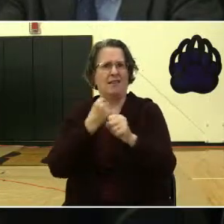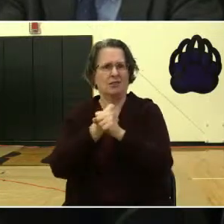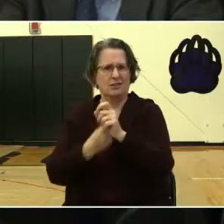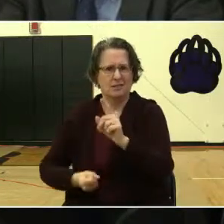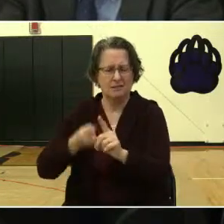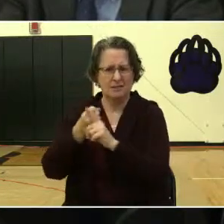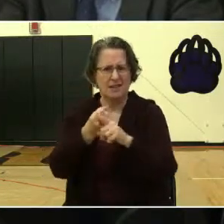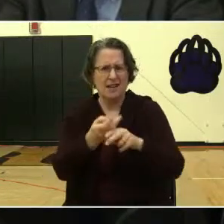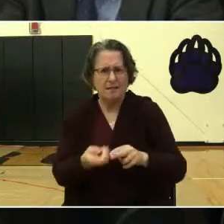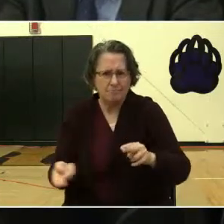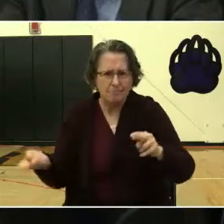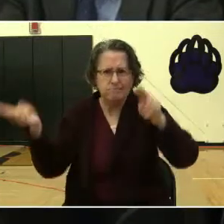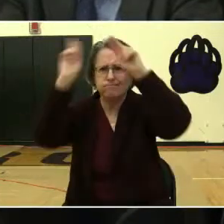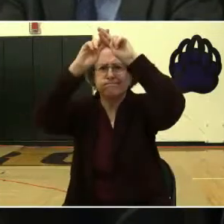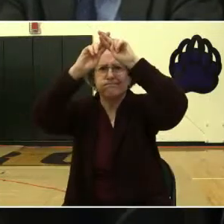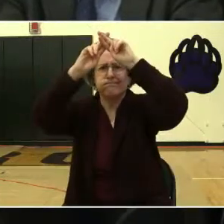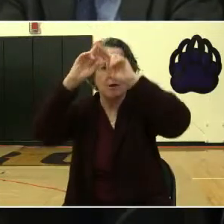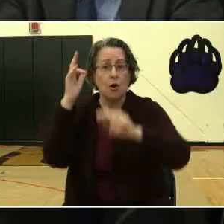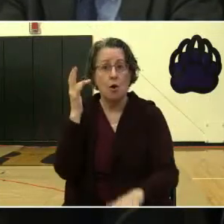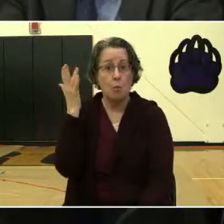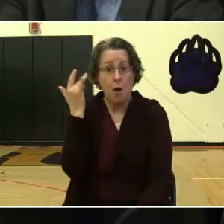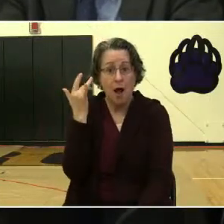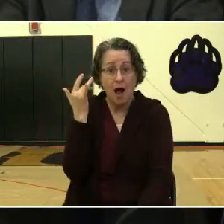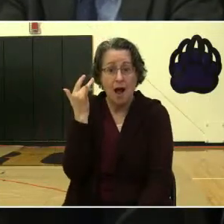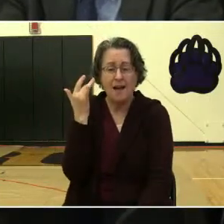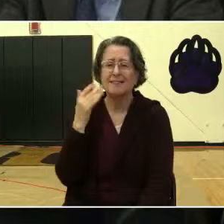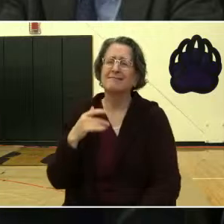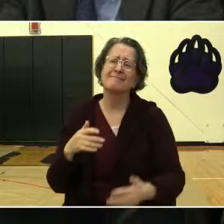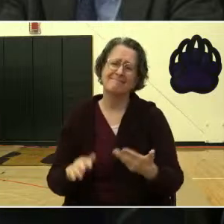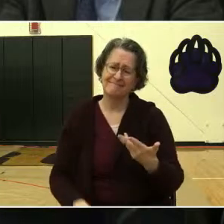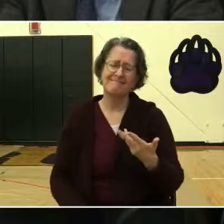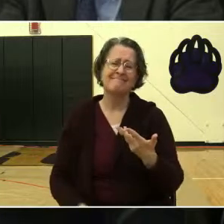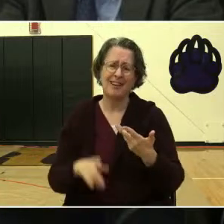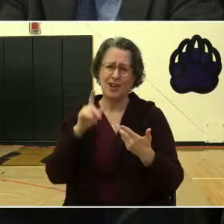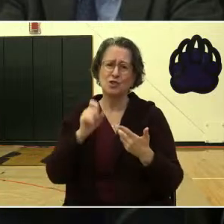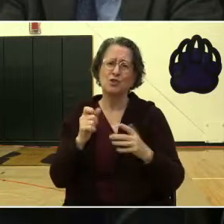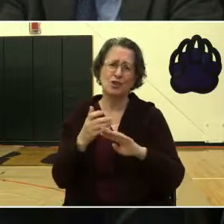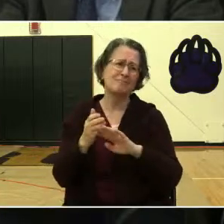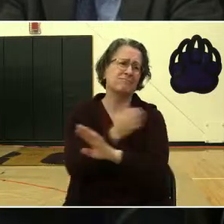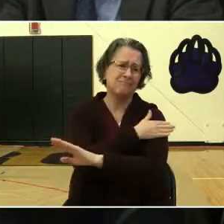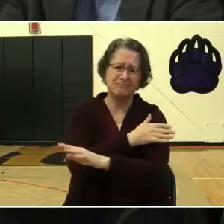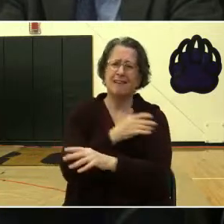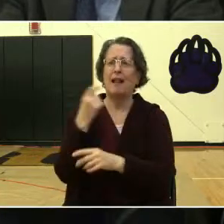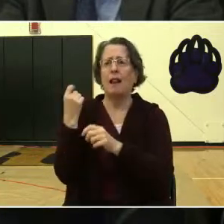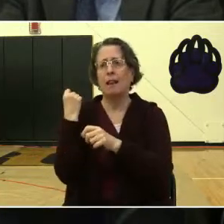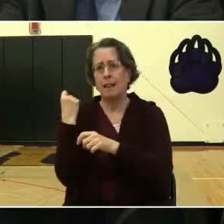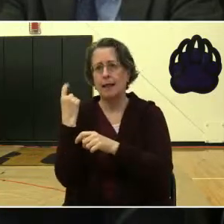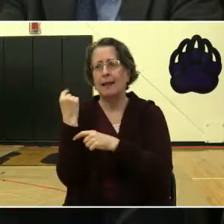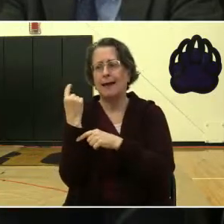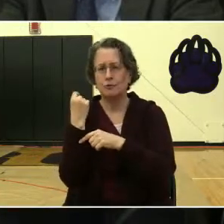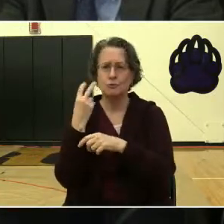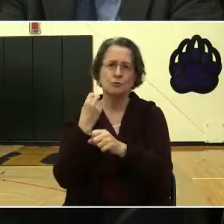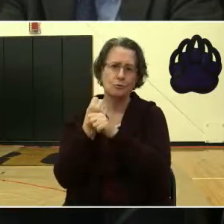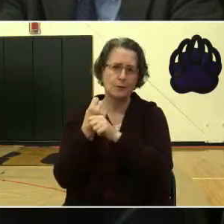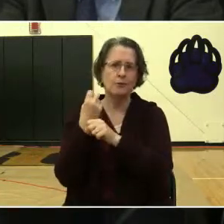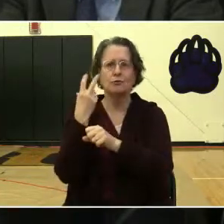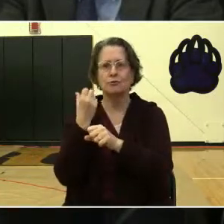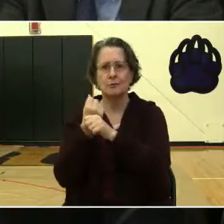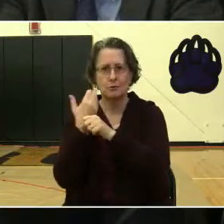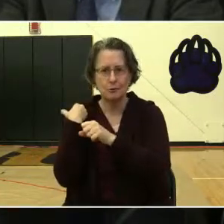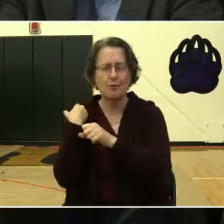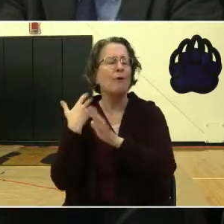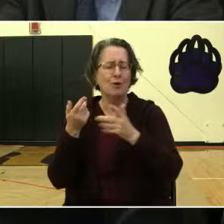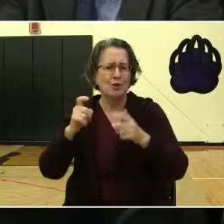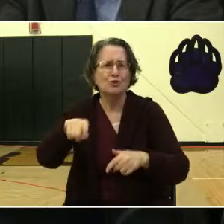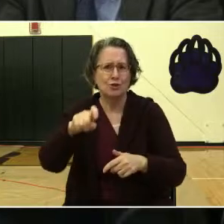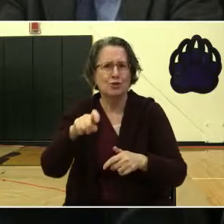made a point to point out it's because this really should have been done sooner we've been we've been deferring this issue